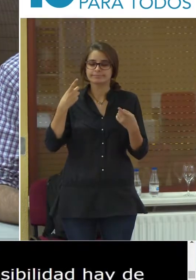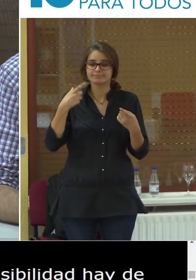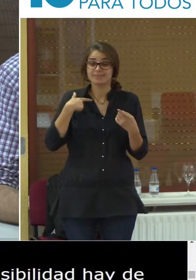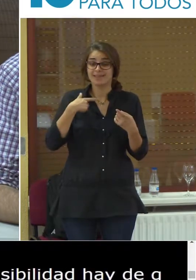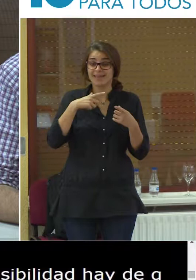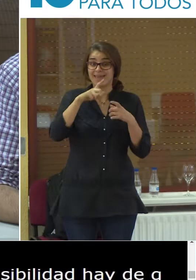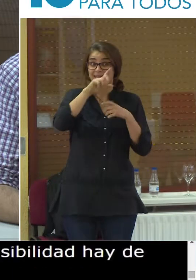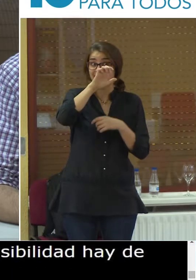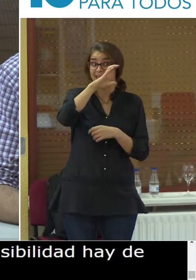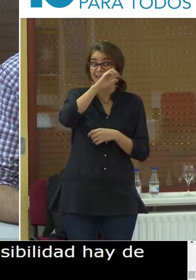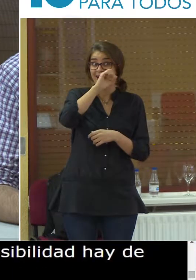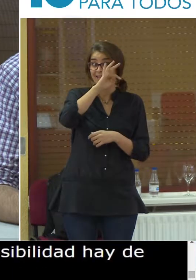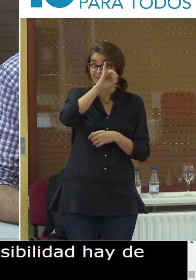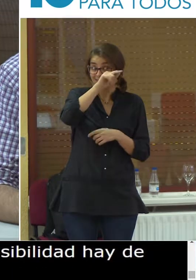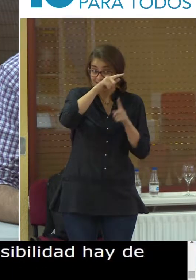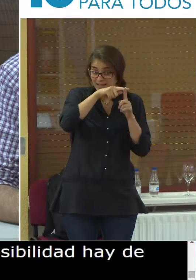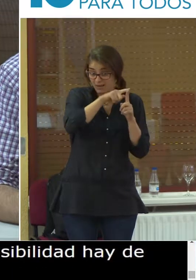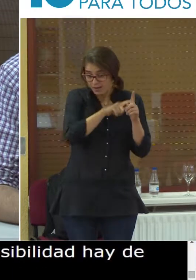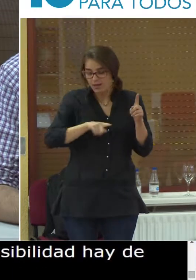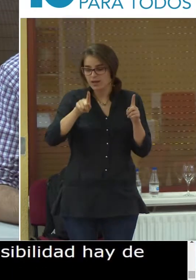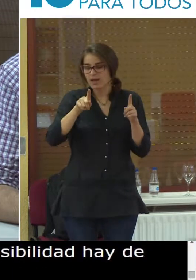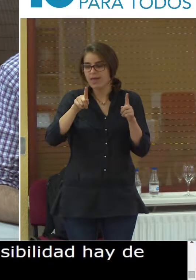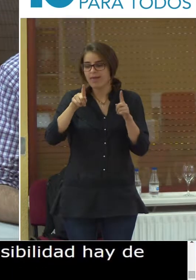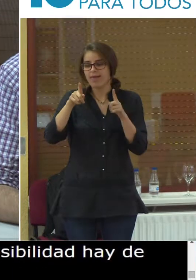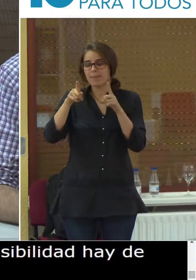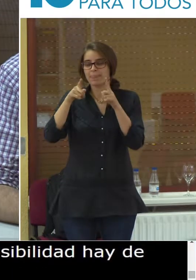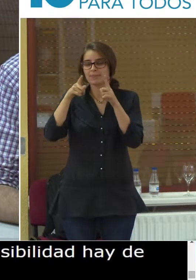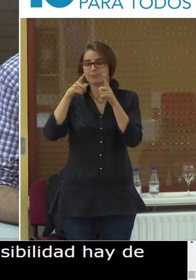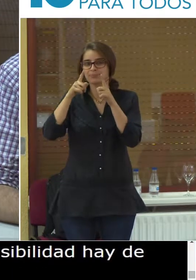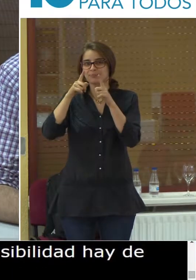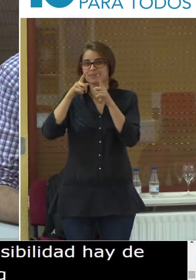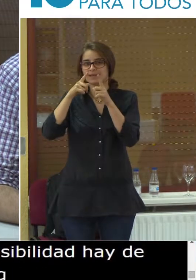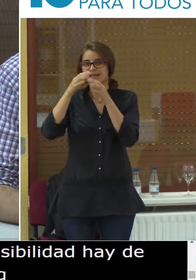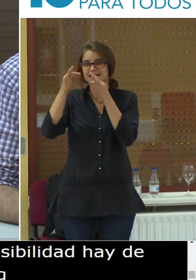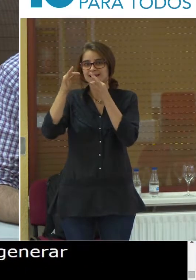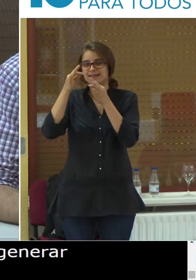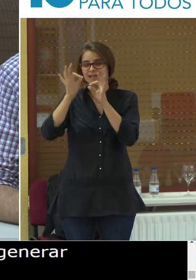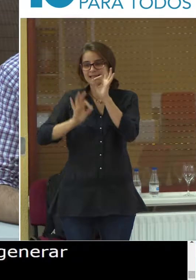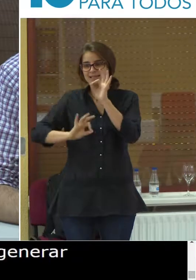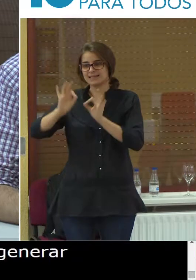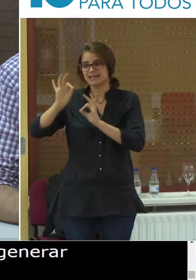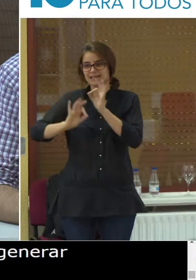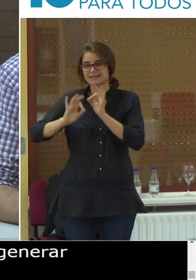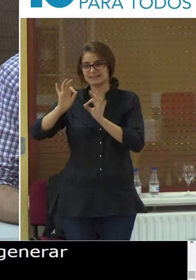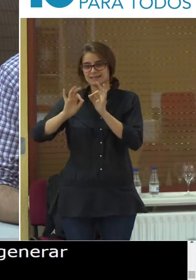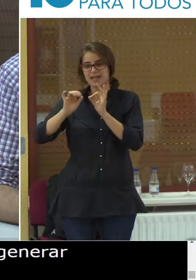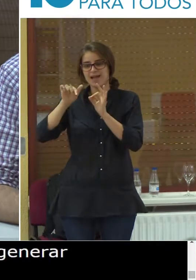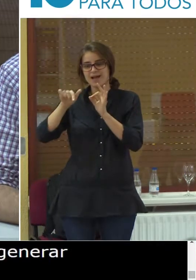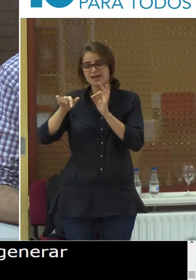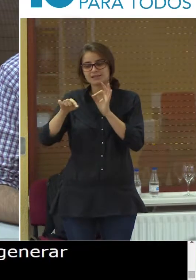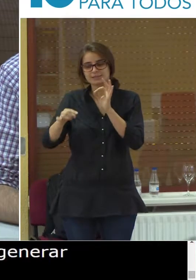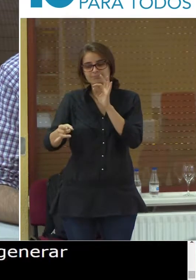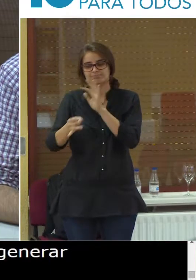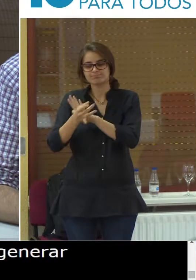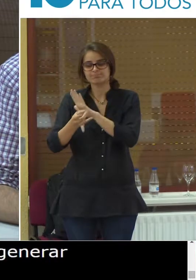CATIC, qué posibilidad hay de generar estadísticas? Can you draw statistics? Can you... did you mention this over your